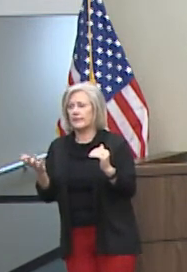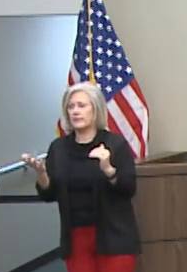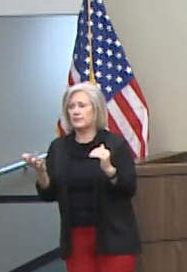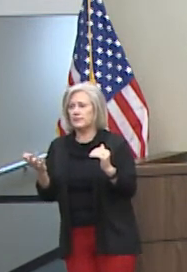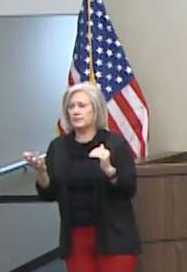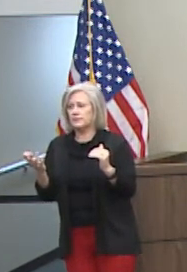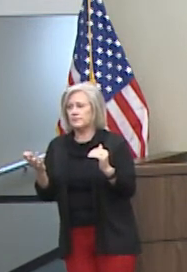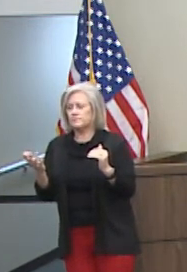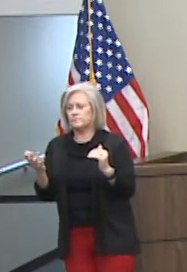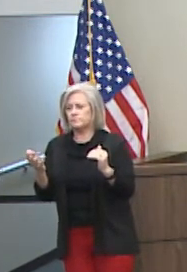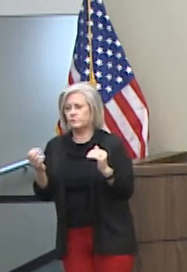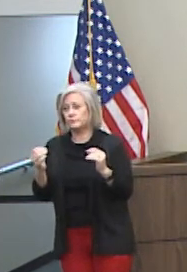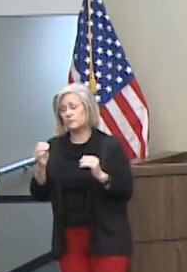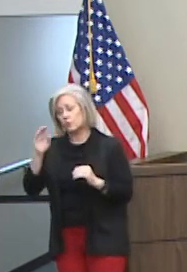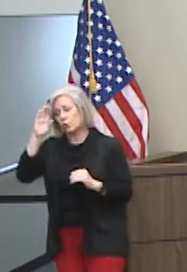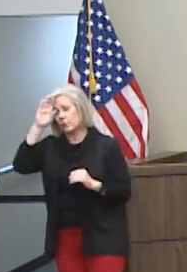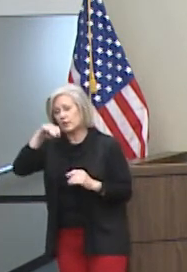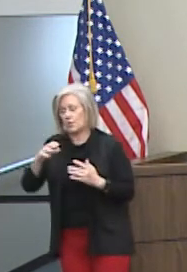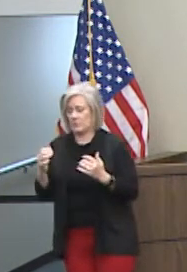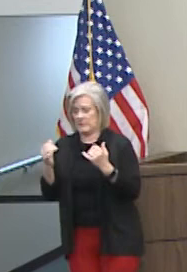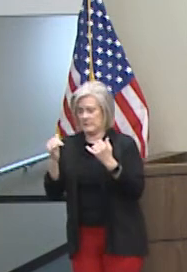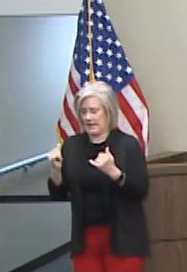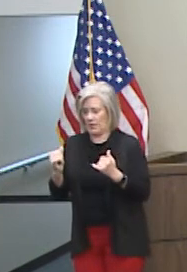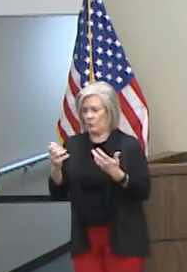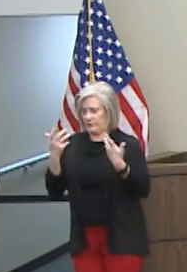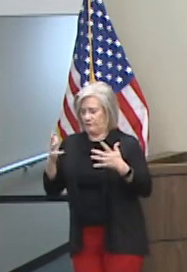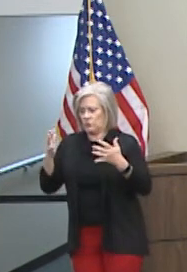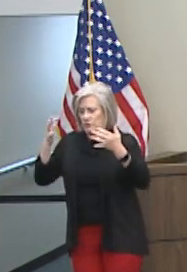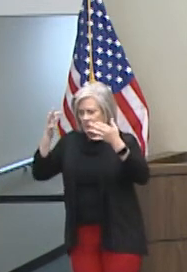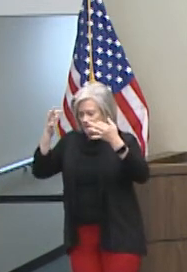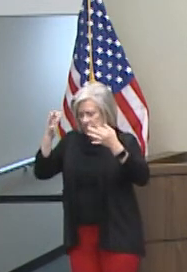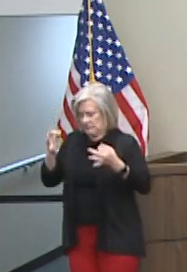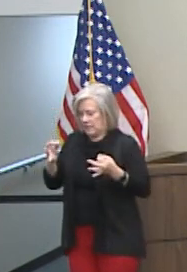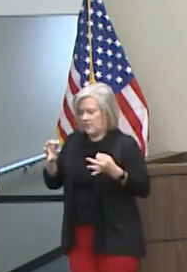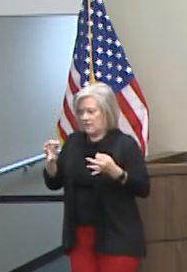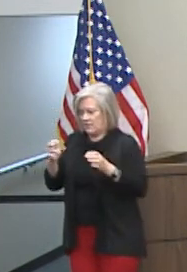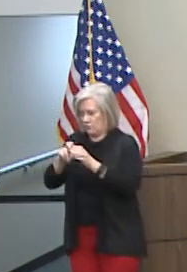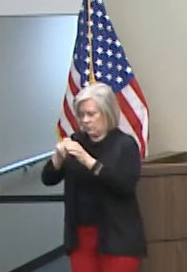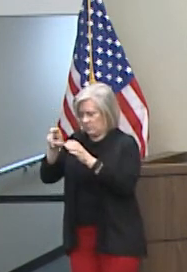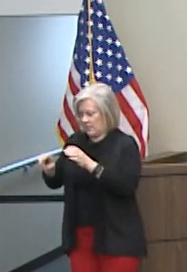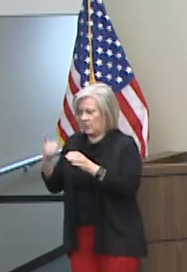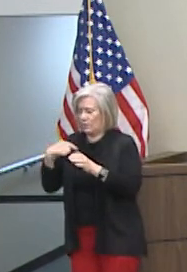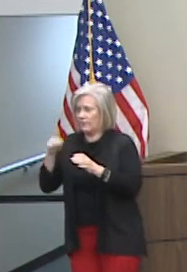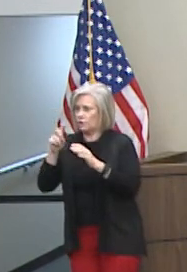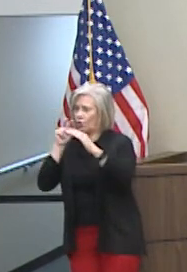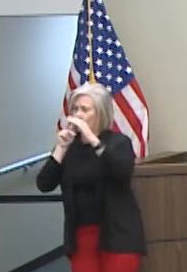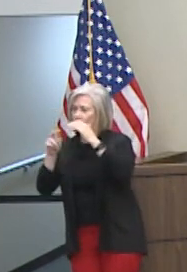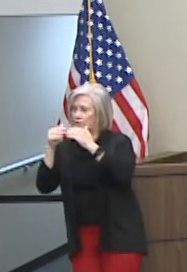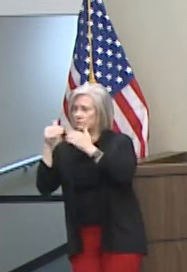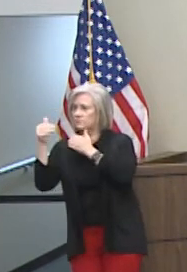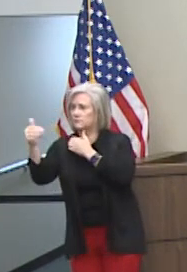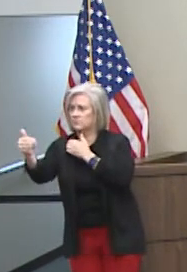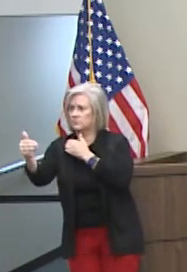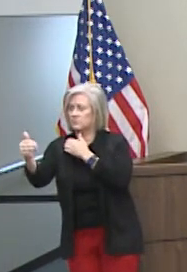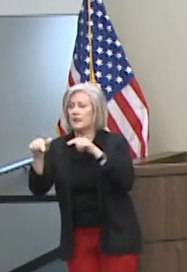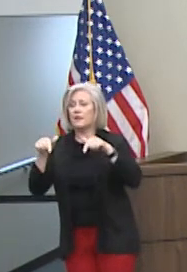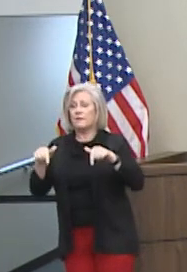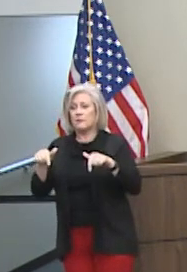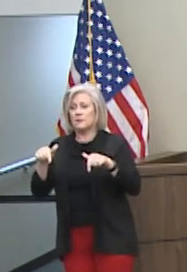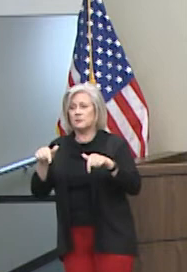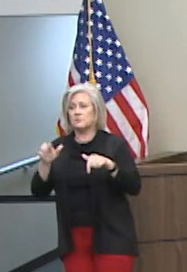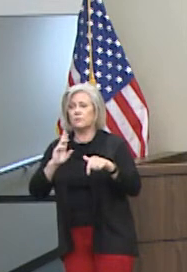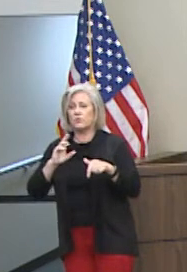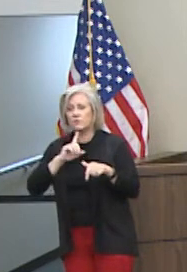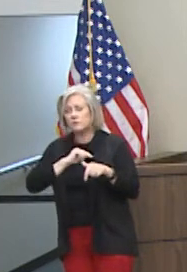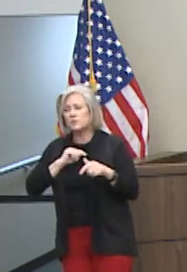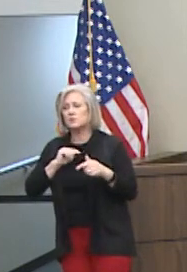we know we've got to move forward. And this board is committed to setting up some listening opportunities to